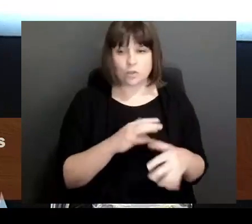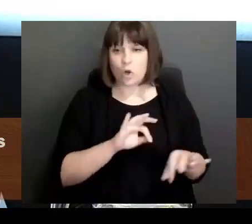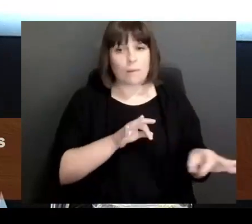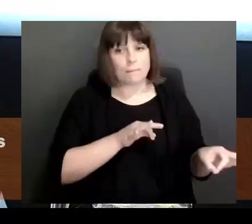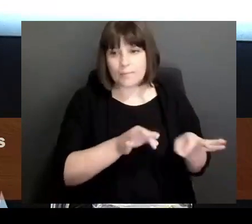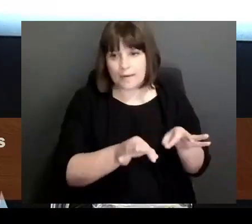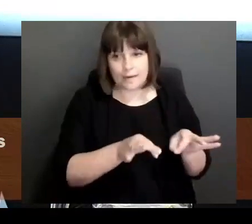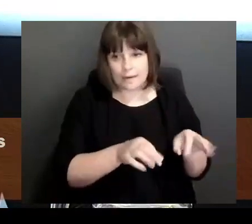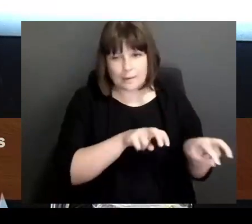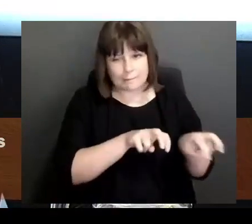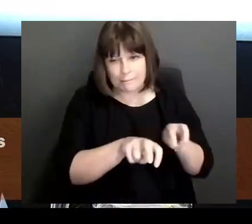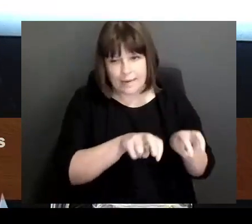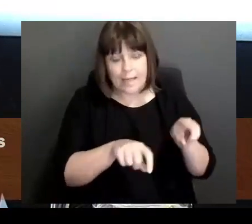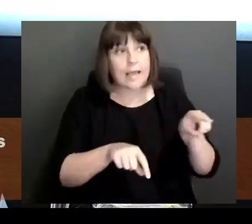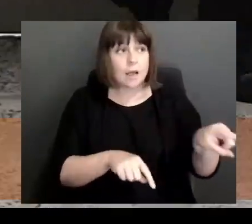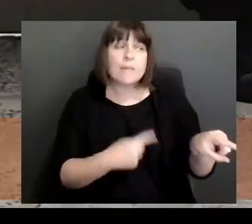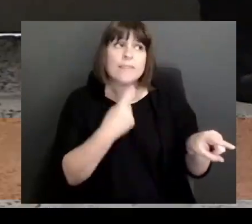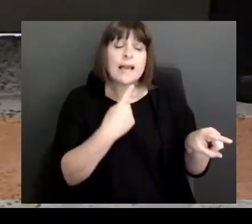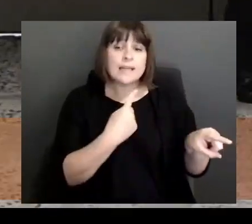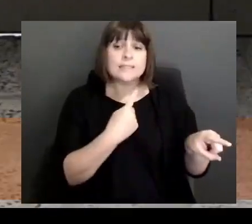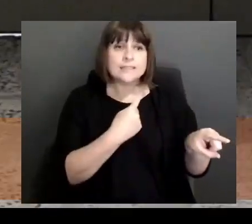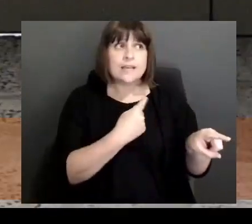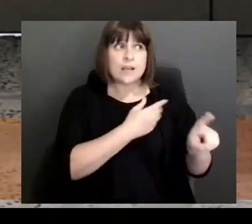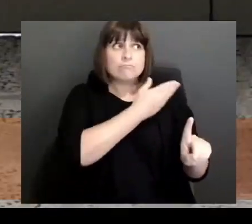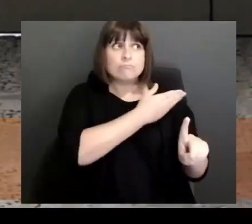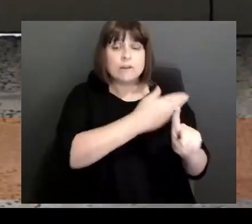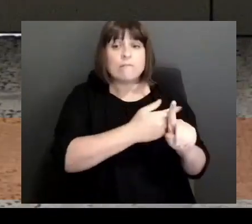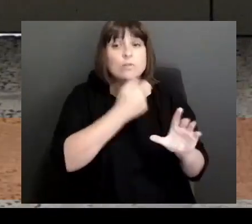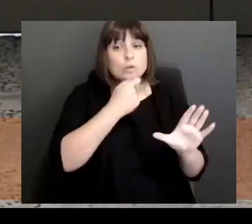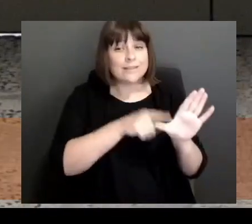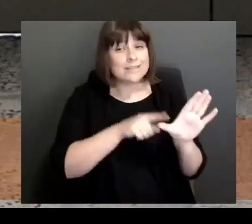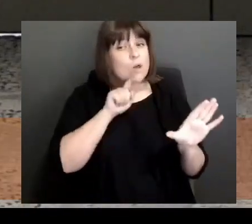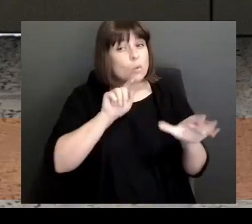for a number of years that it could close. And for Yallourn?